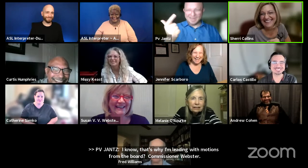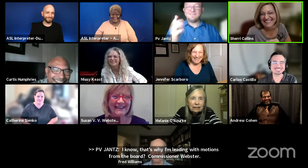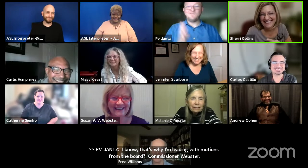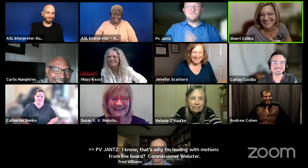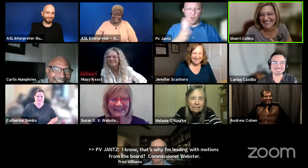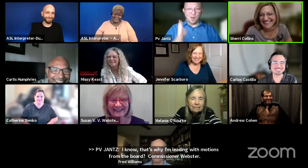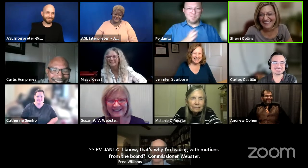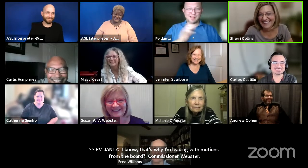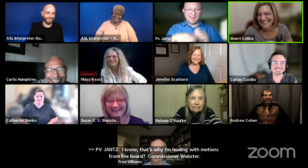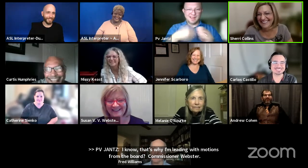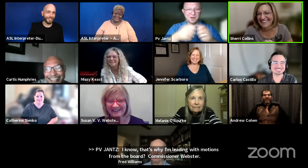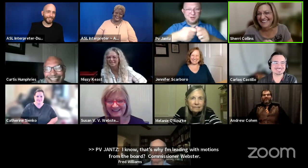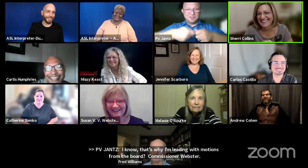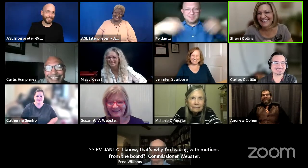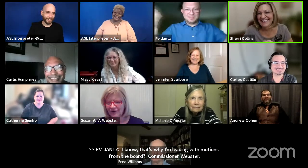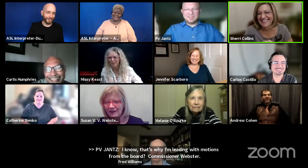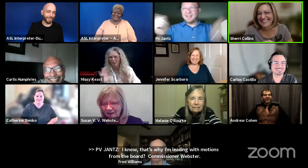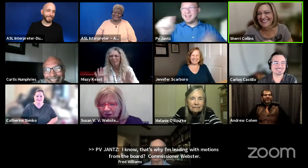that.